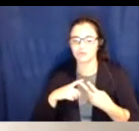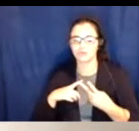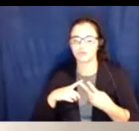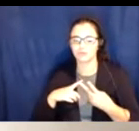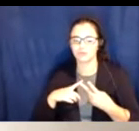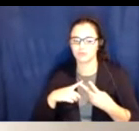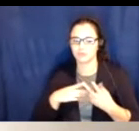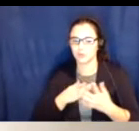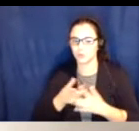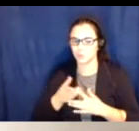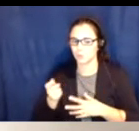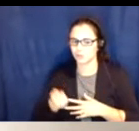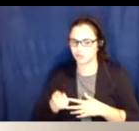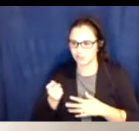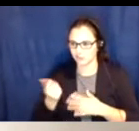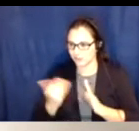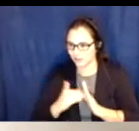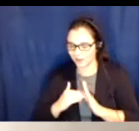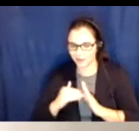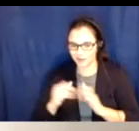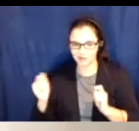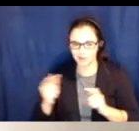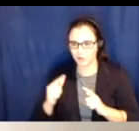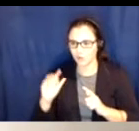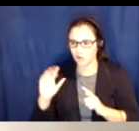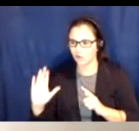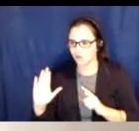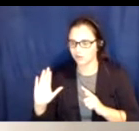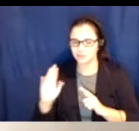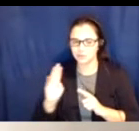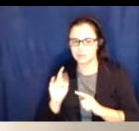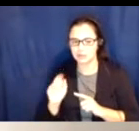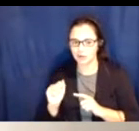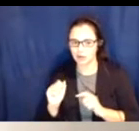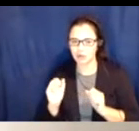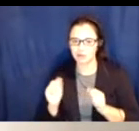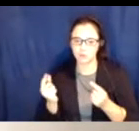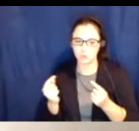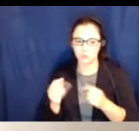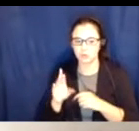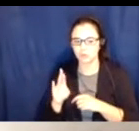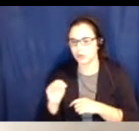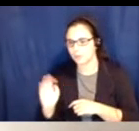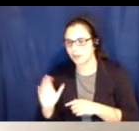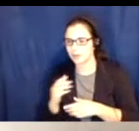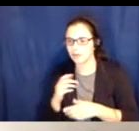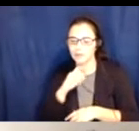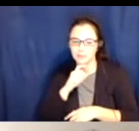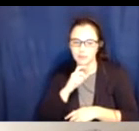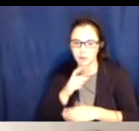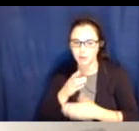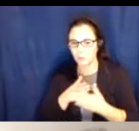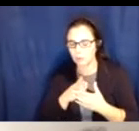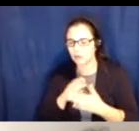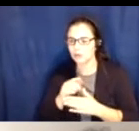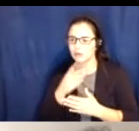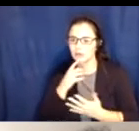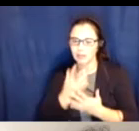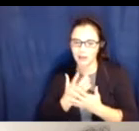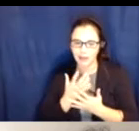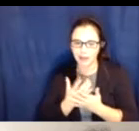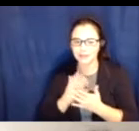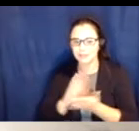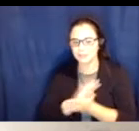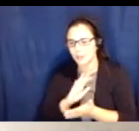through our judges again and all the types of media you can do: ceramic, metal, wood, glass, textile, paper,